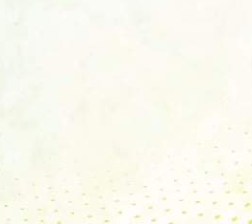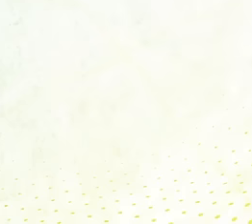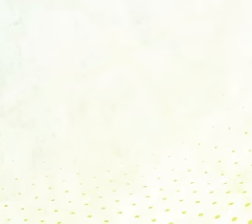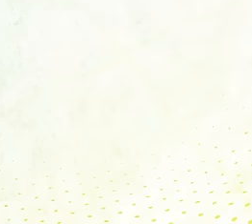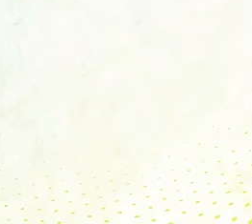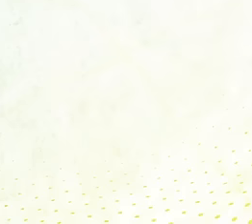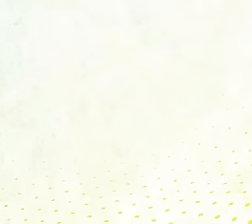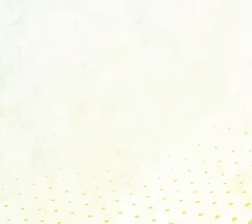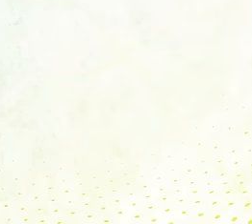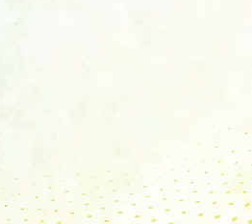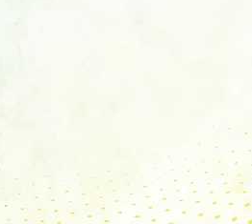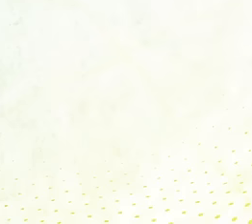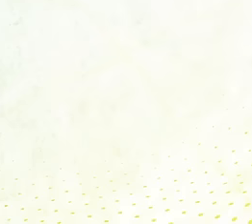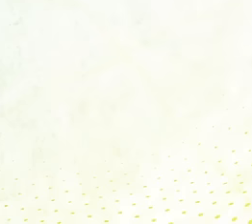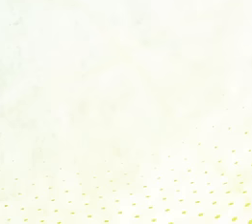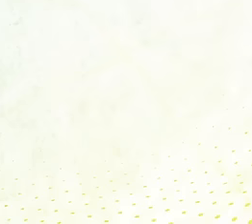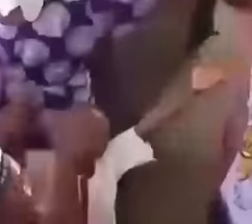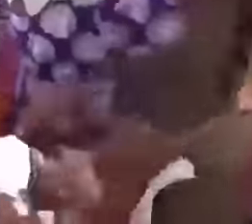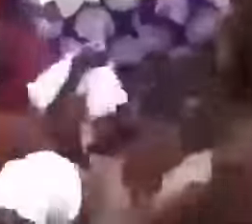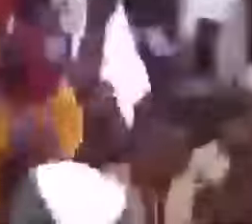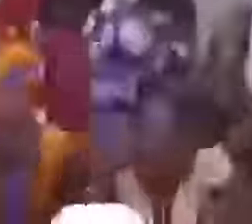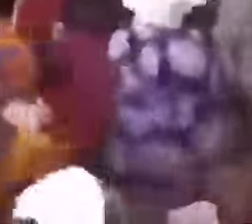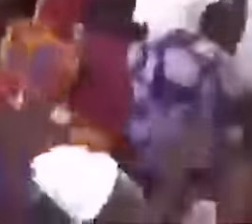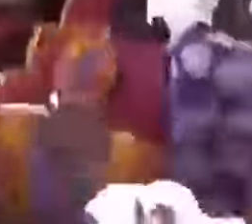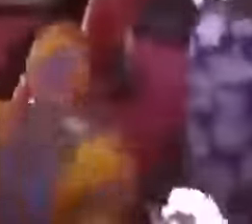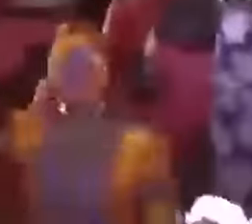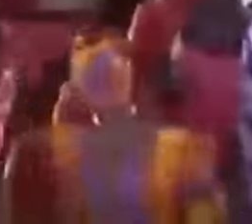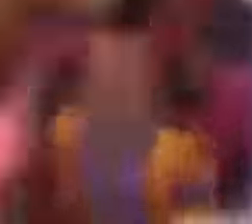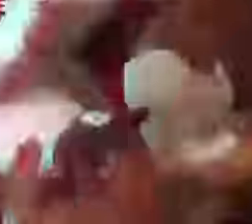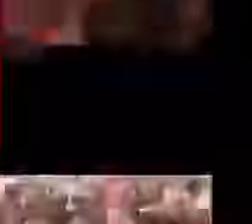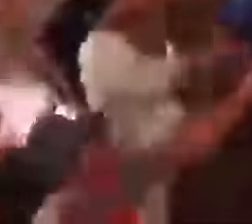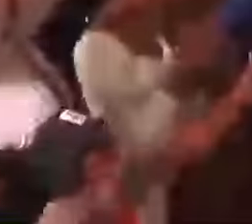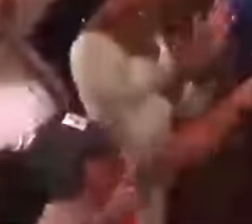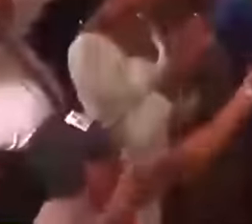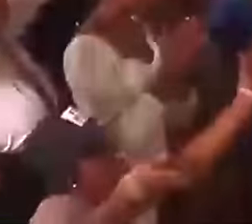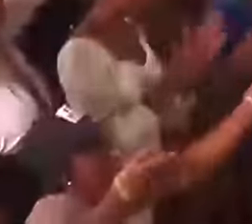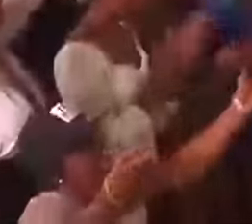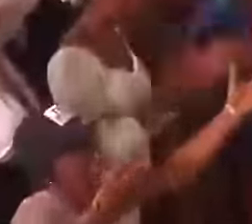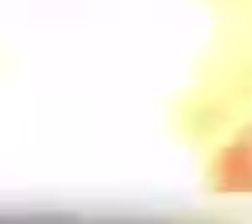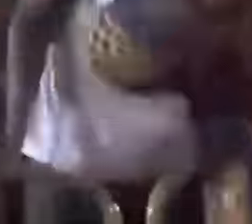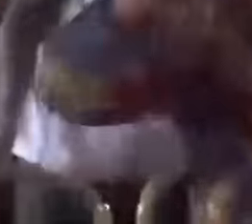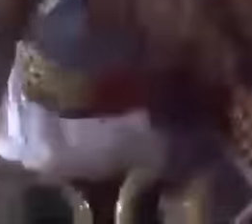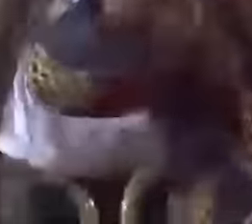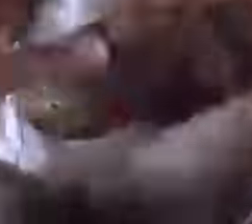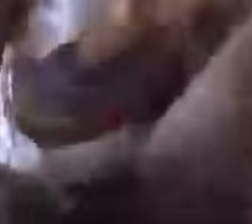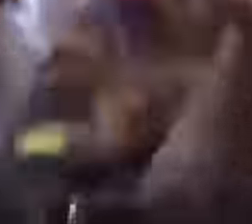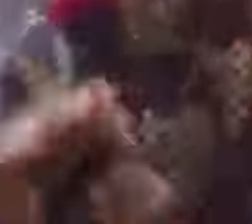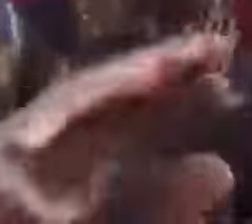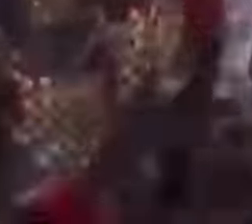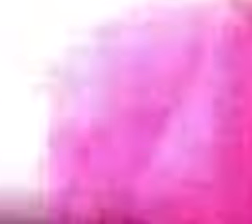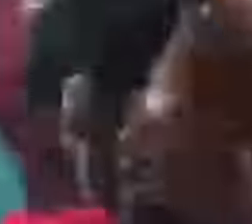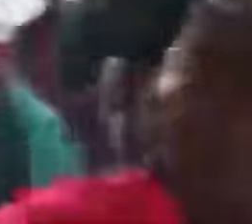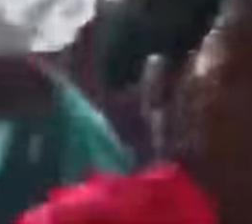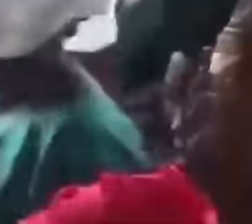lati korodu omo pe bibi ipinle osan ni mi ibade adura o lo soso betider 123 kisha mi ya ti